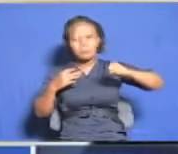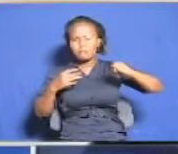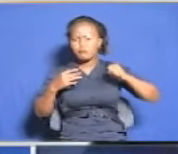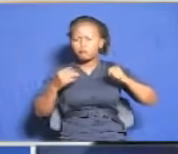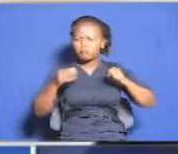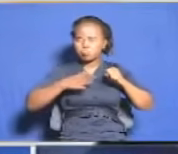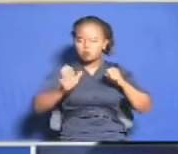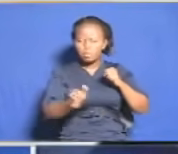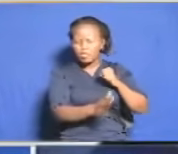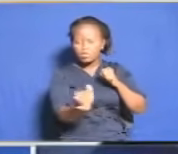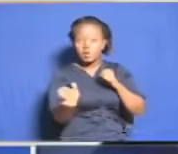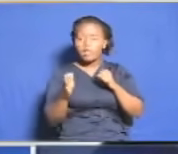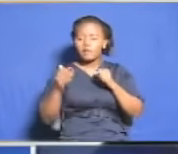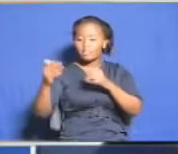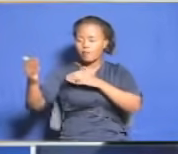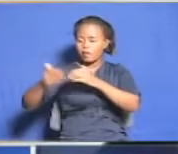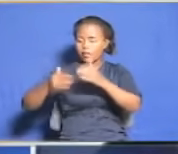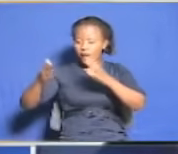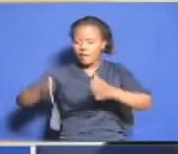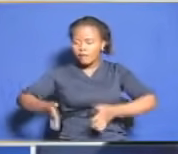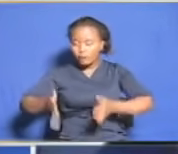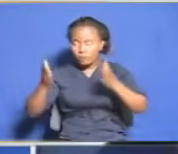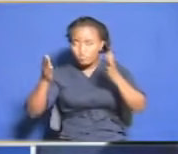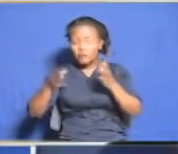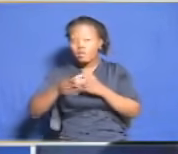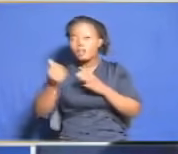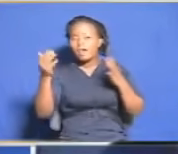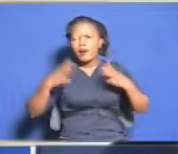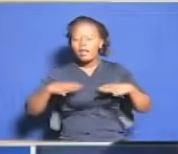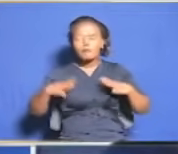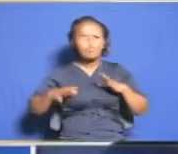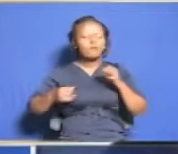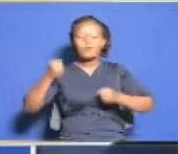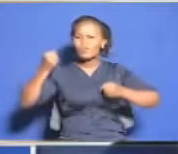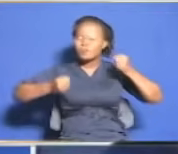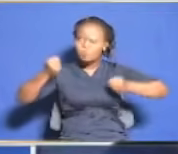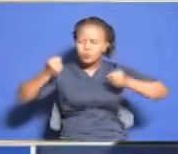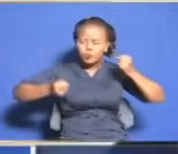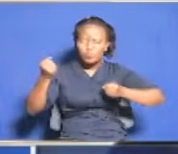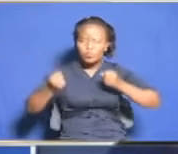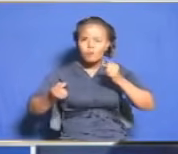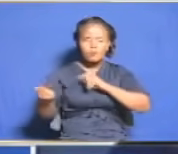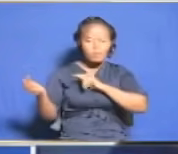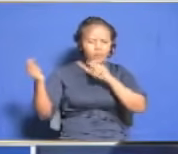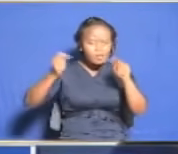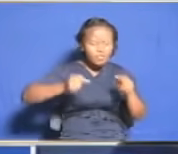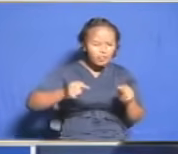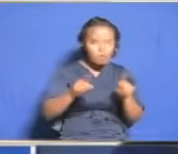kwa barabara. Na watu wenye waliniona wakakimbia.